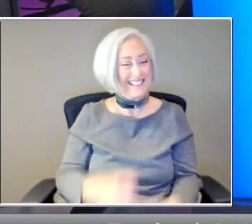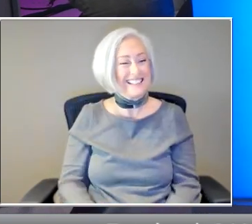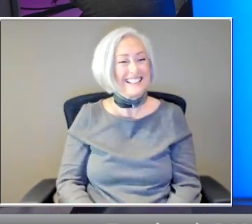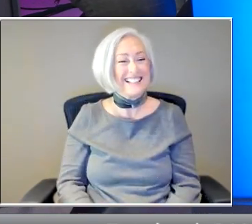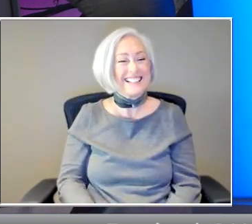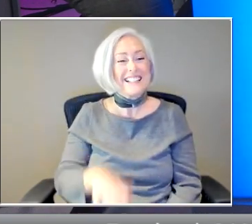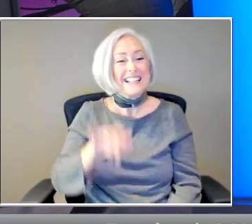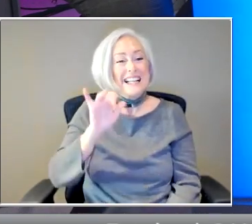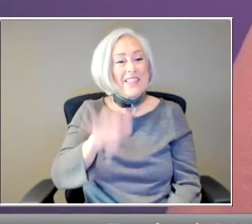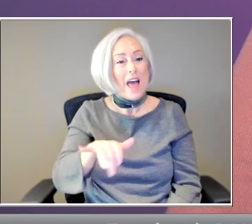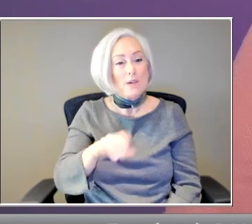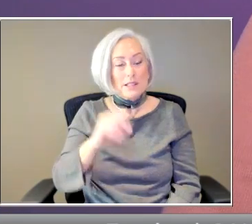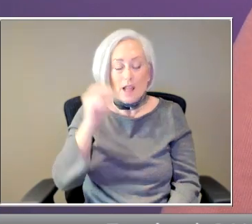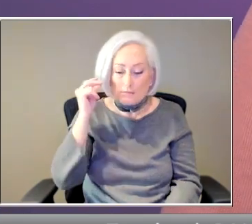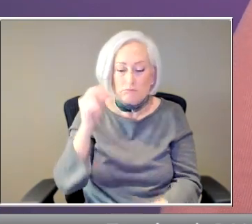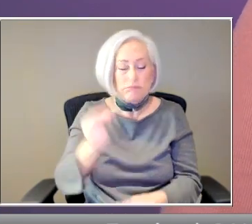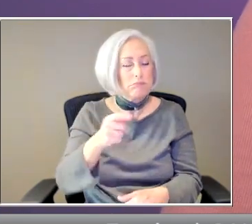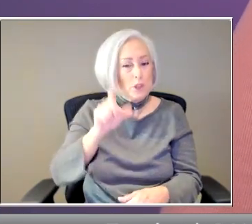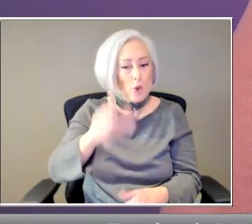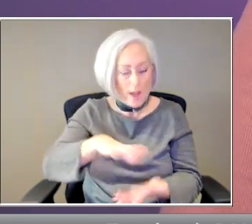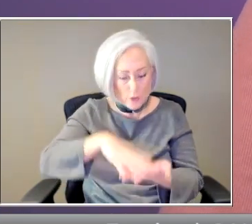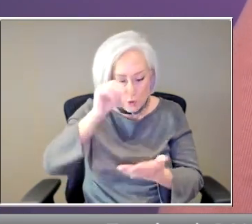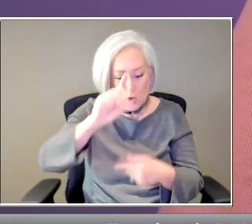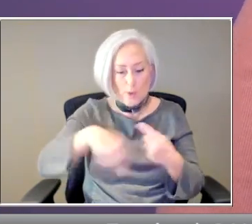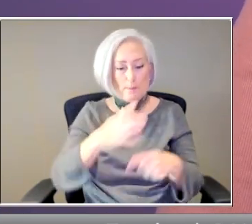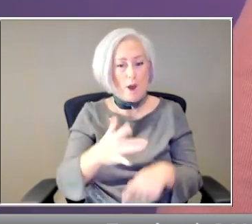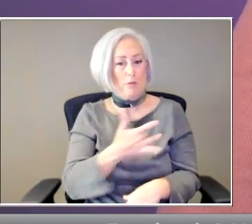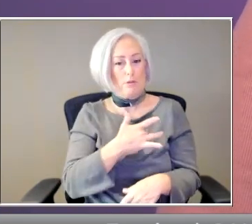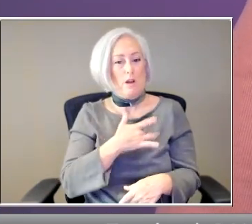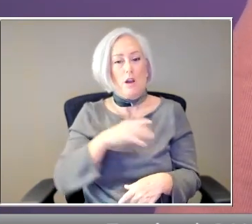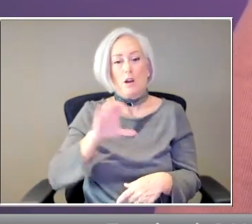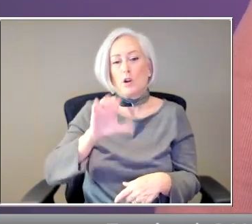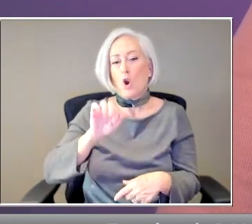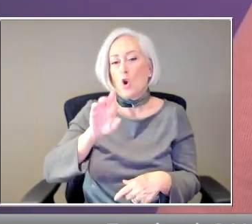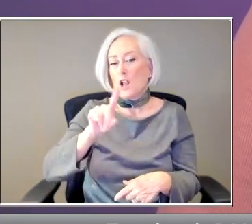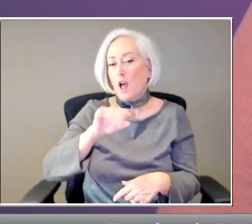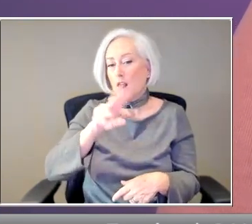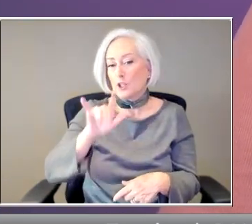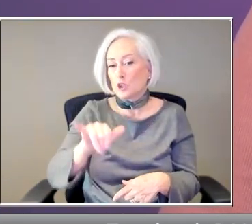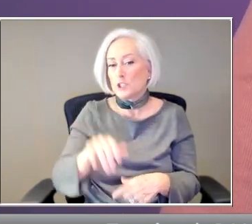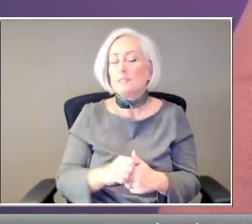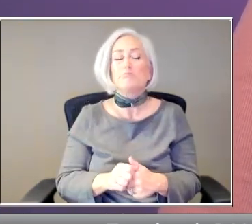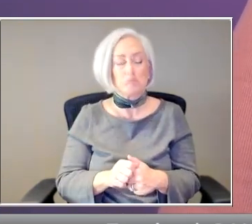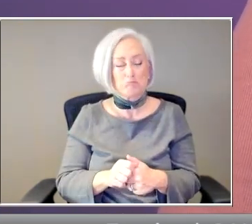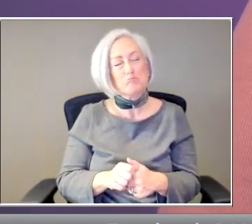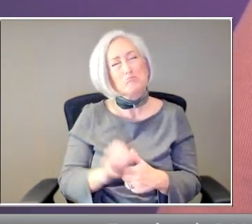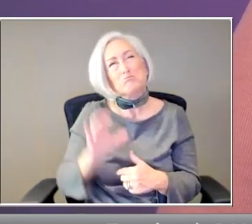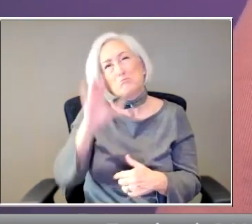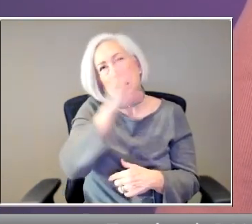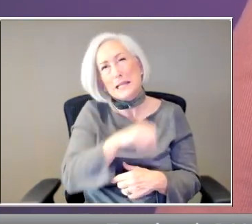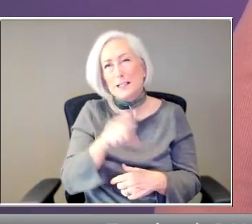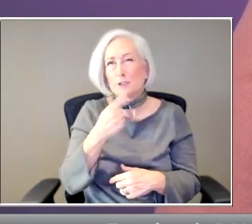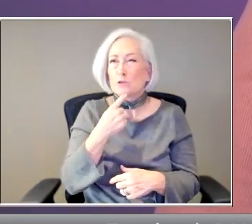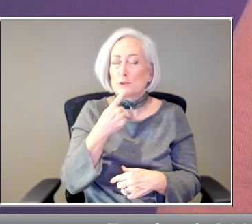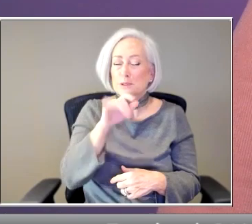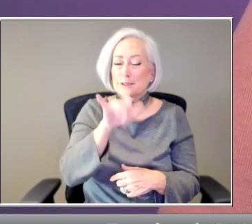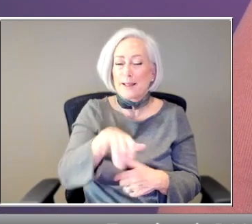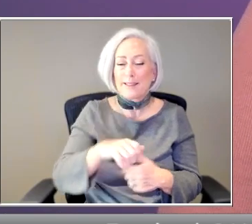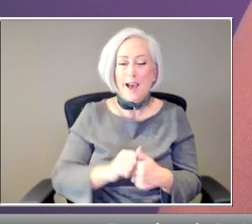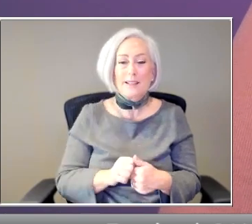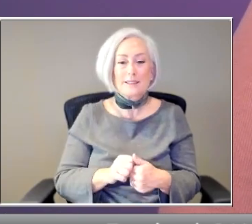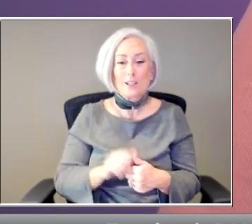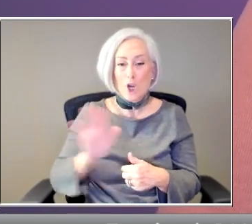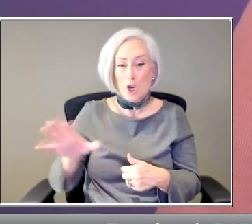learning cardiology? Yeah, I guess you could say that. But her grandfather and